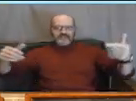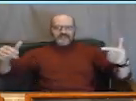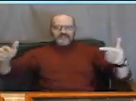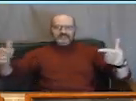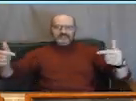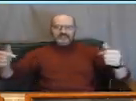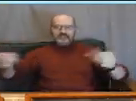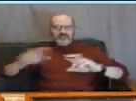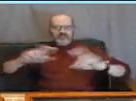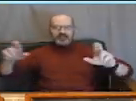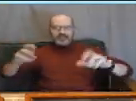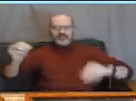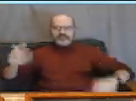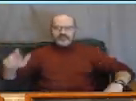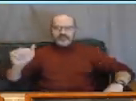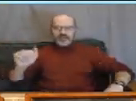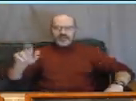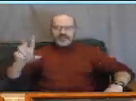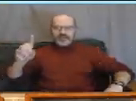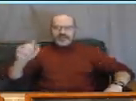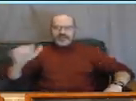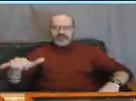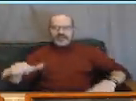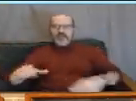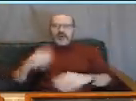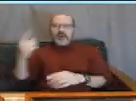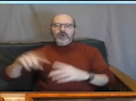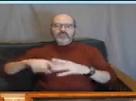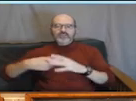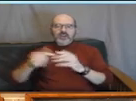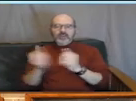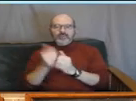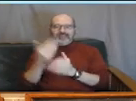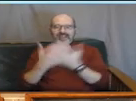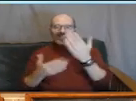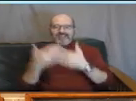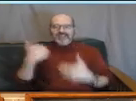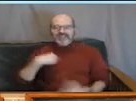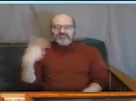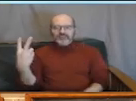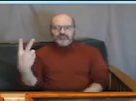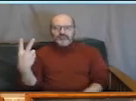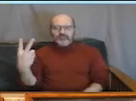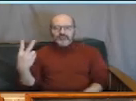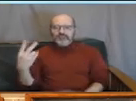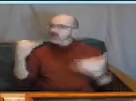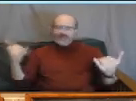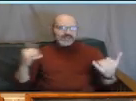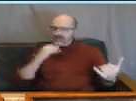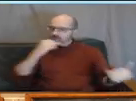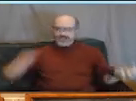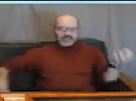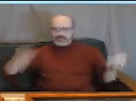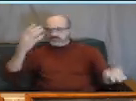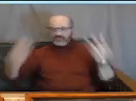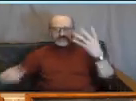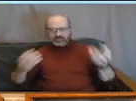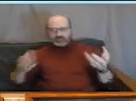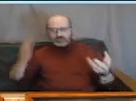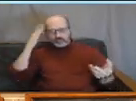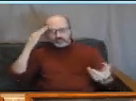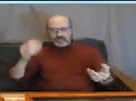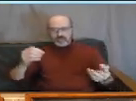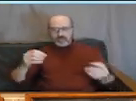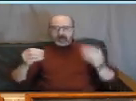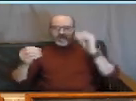Ready, Mr. Ade? So we always start the hand with 2. So right now we're not going to juggle. We're just going